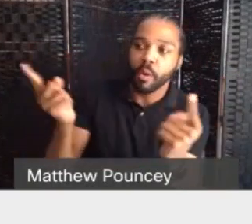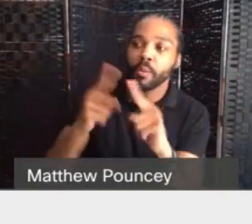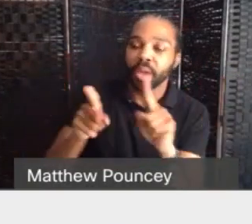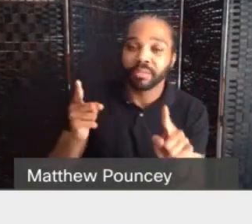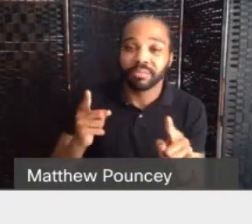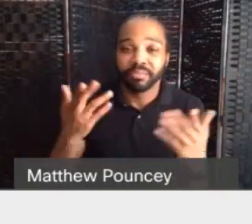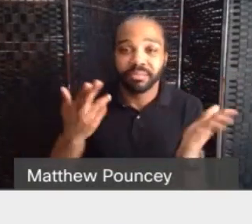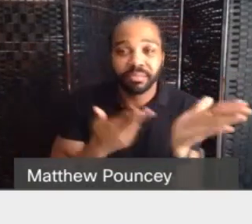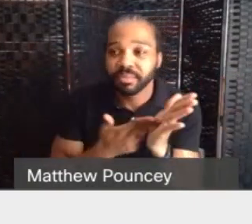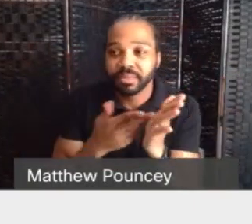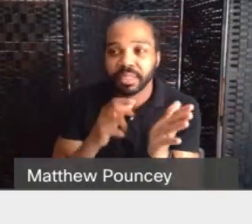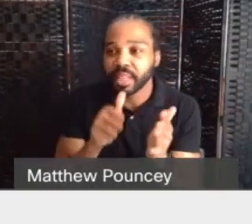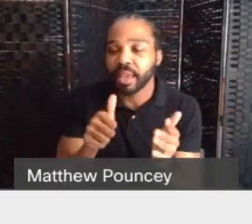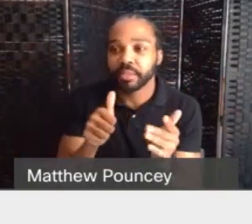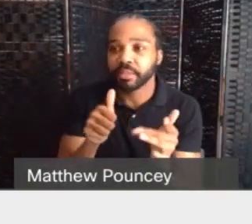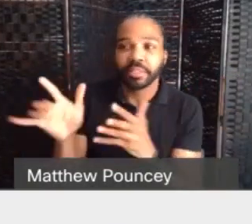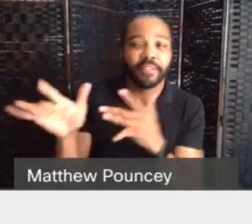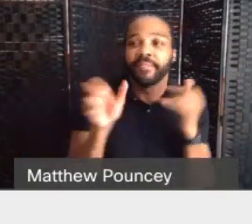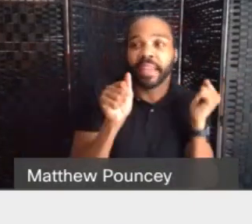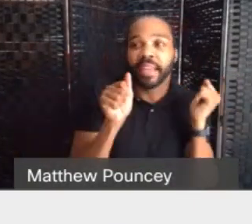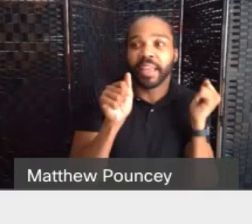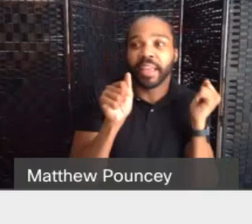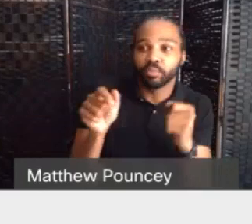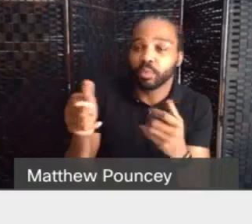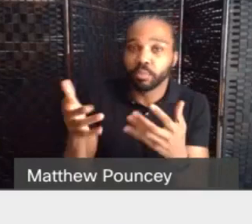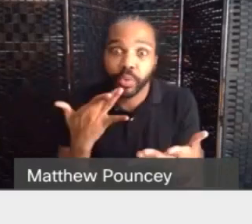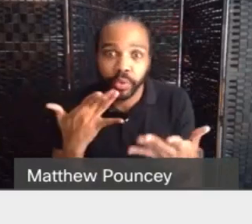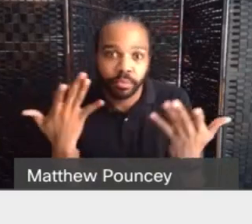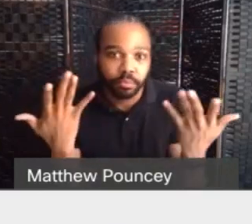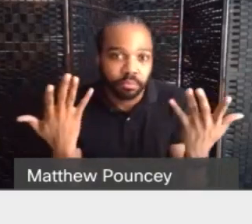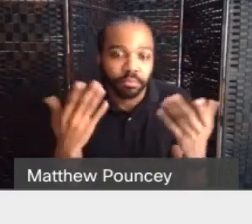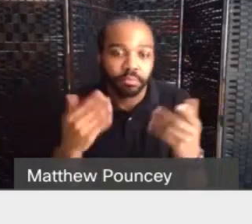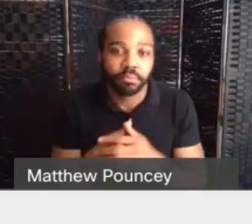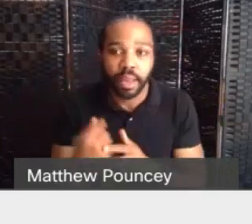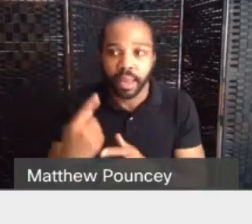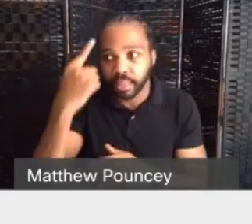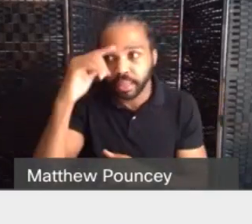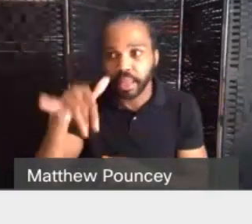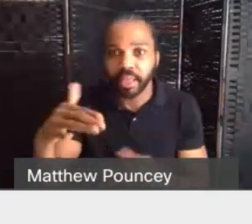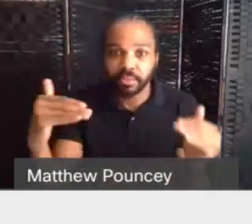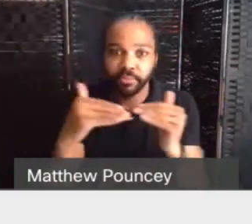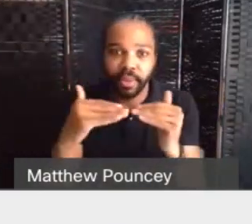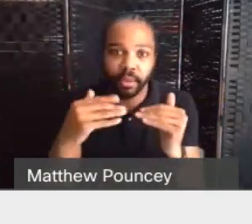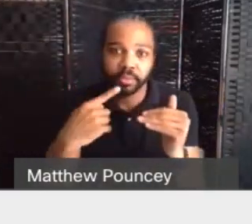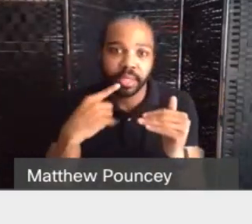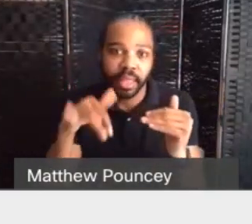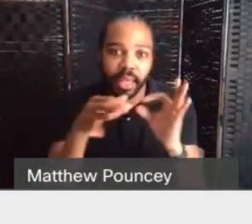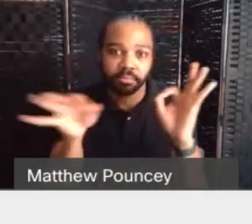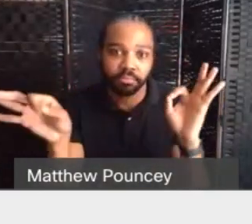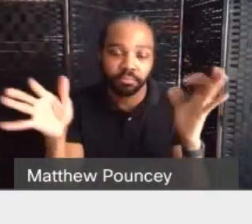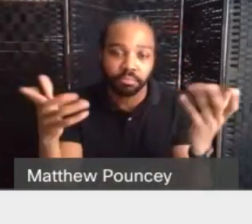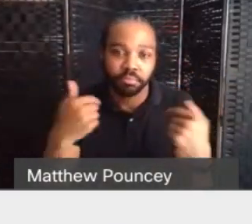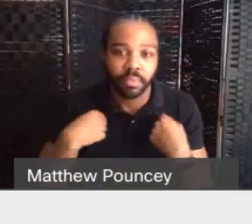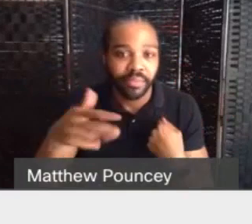it's not going as fast as any of us would like. I think that's a fair statement. I've heard Dr. Nesbitt